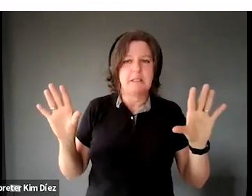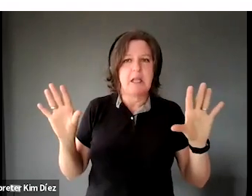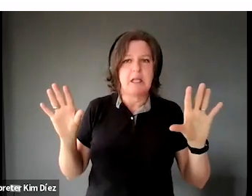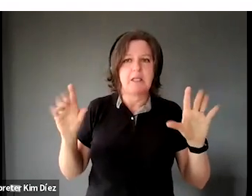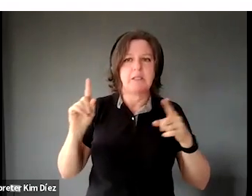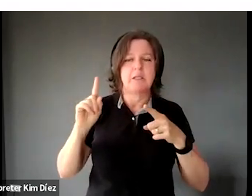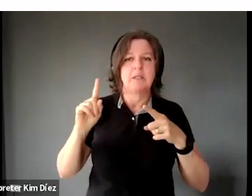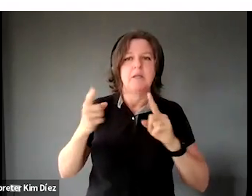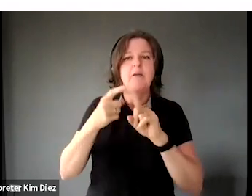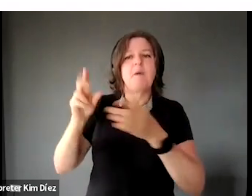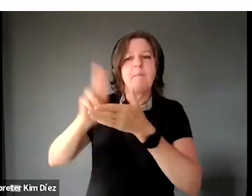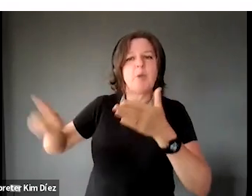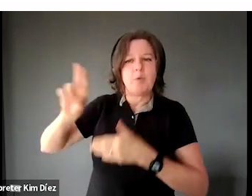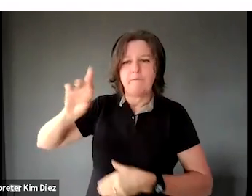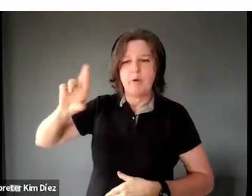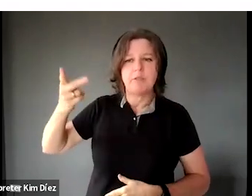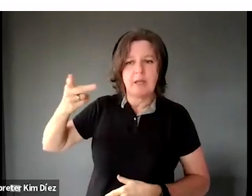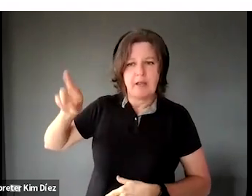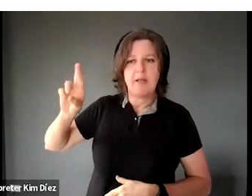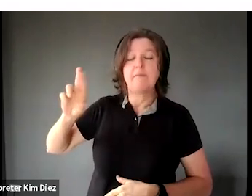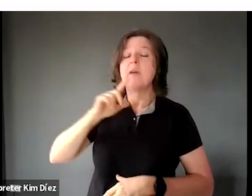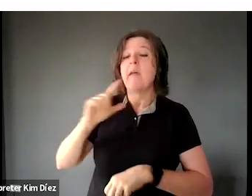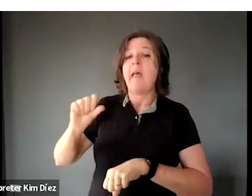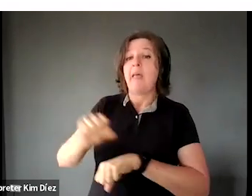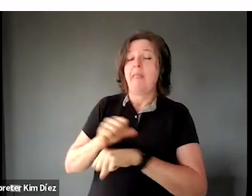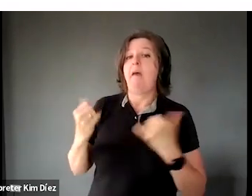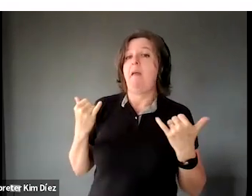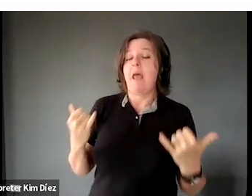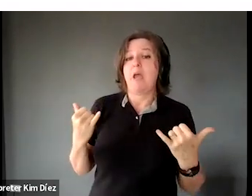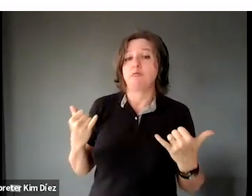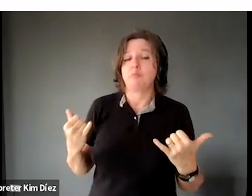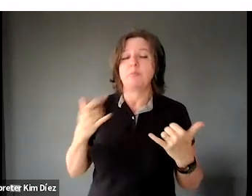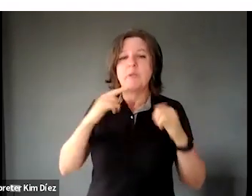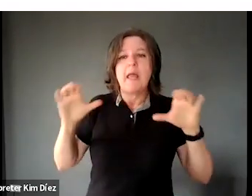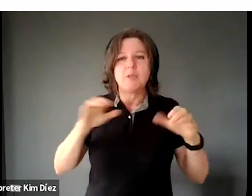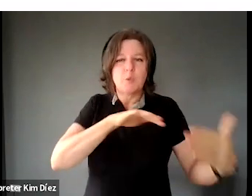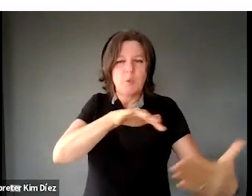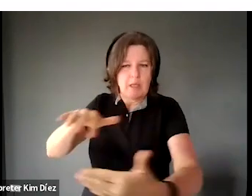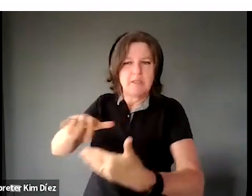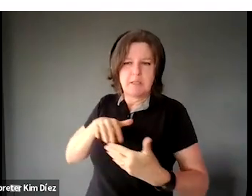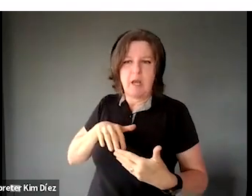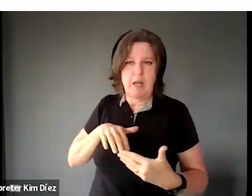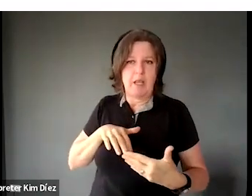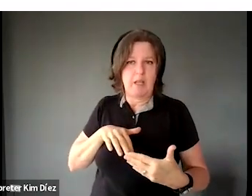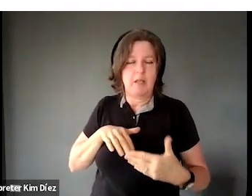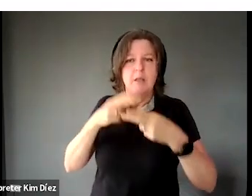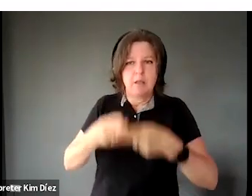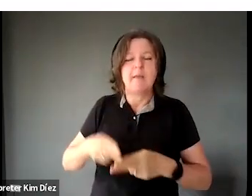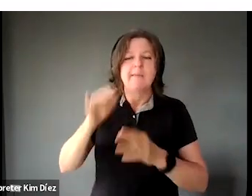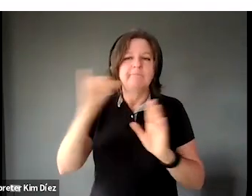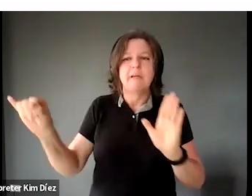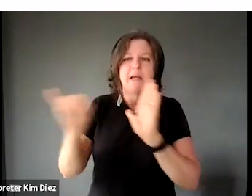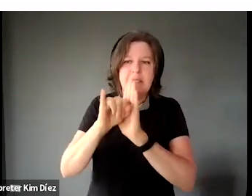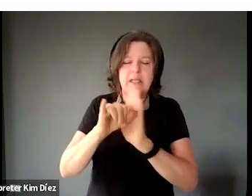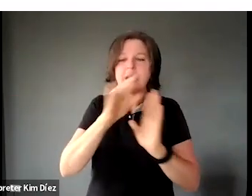a circular letter that was sent by the University of Puerto Rico, and they state that